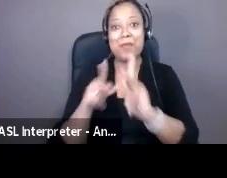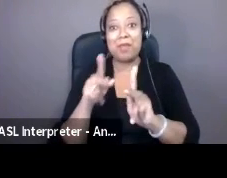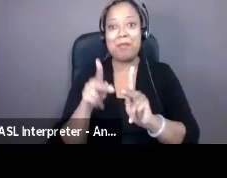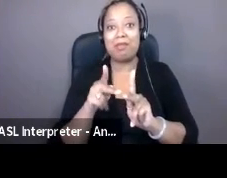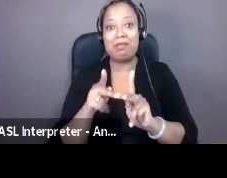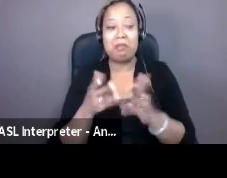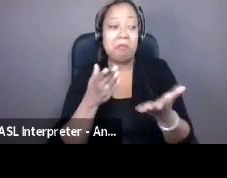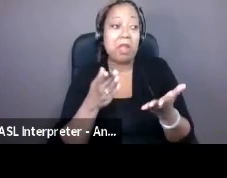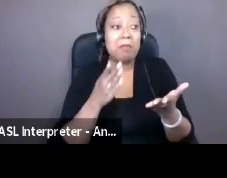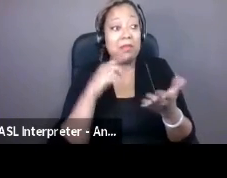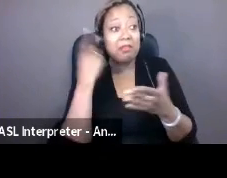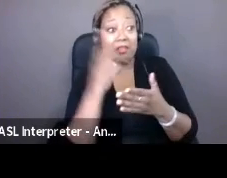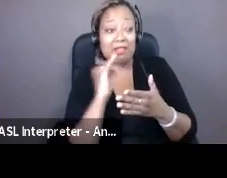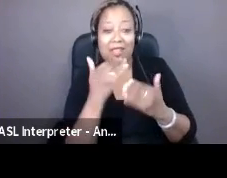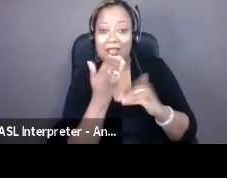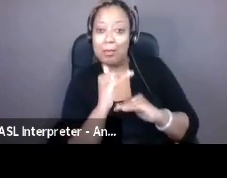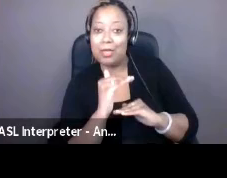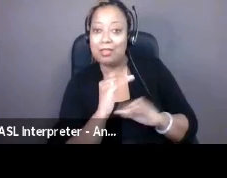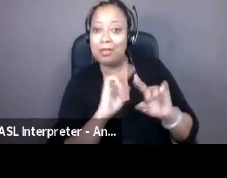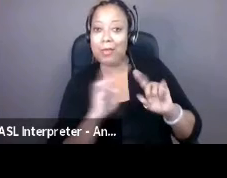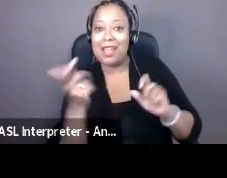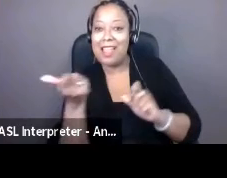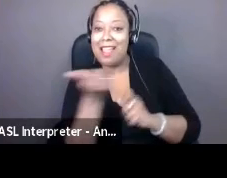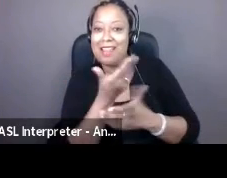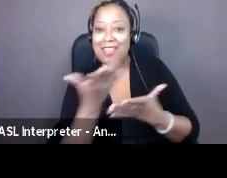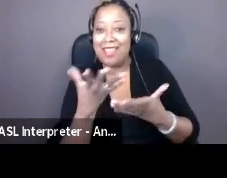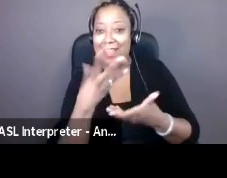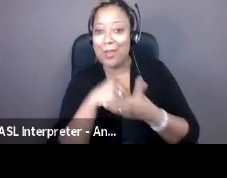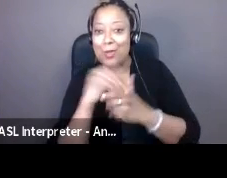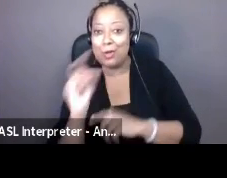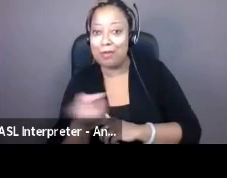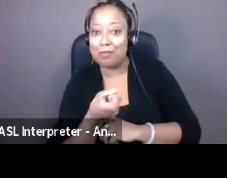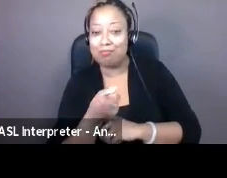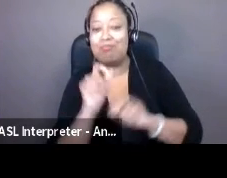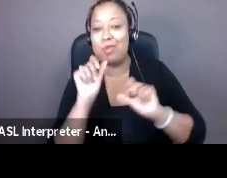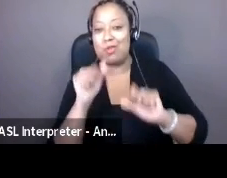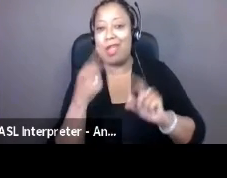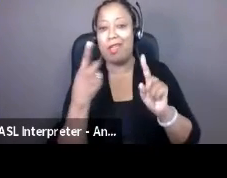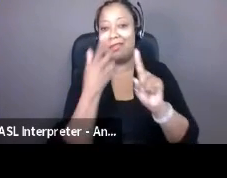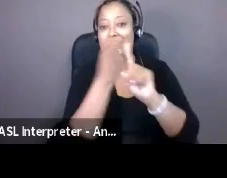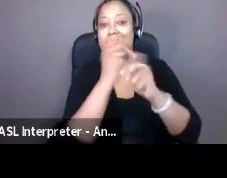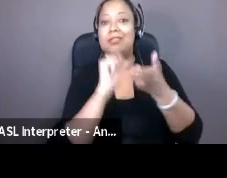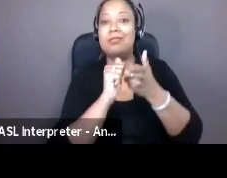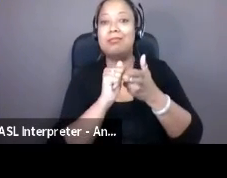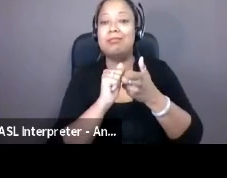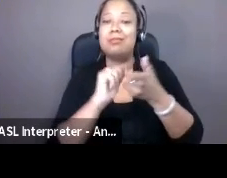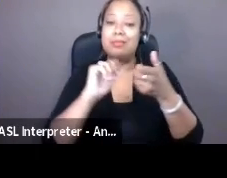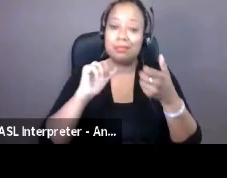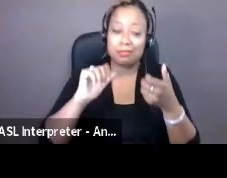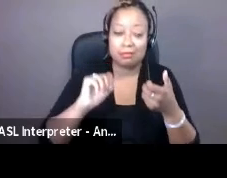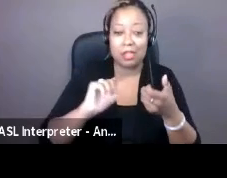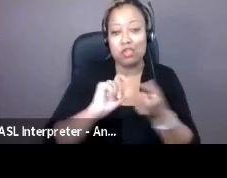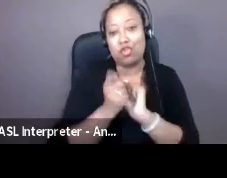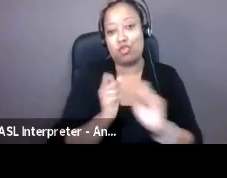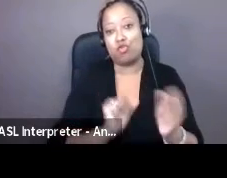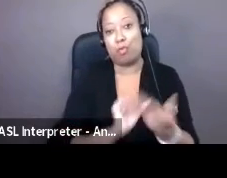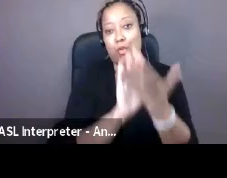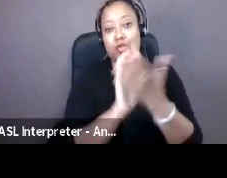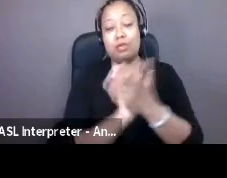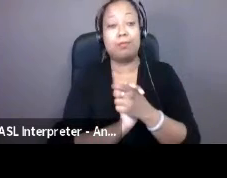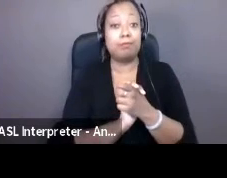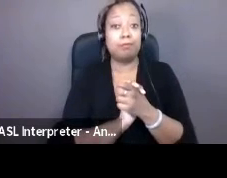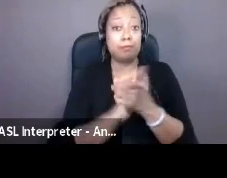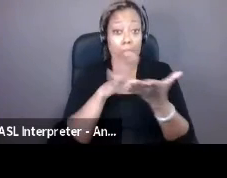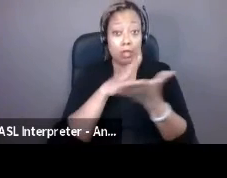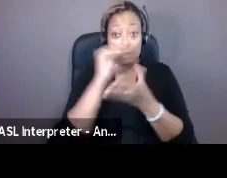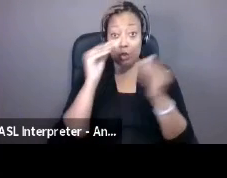appear to be limitations that anything, including golf, can be achieved by changing your approach. To learn more about the